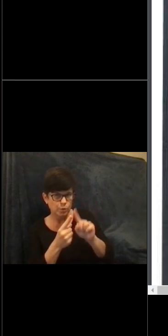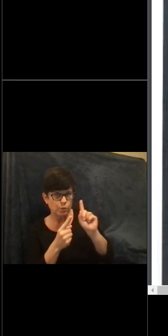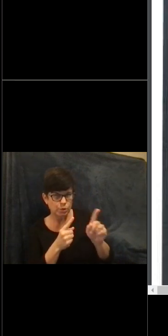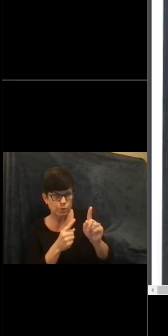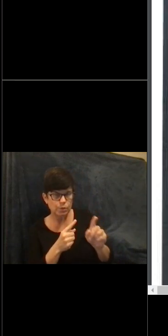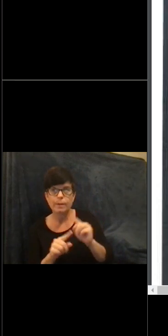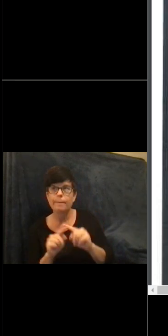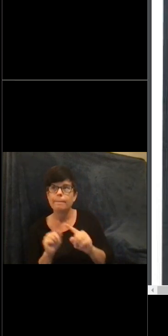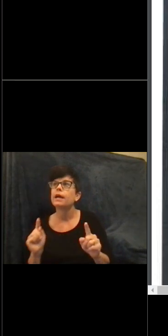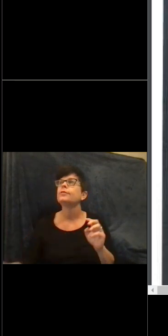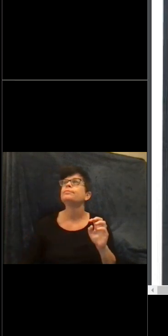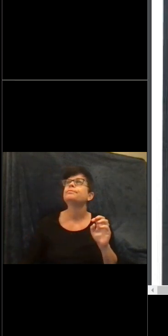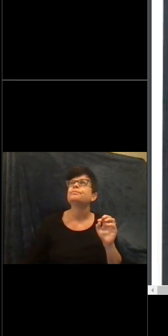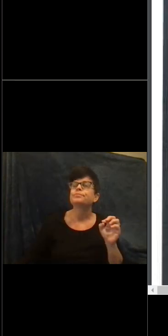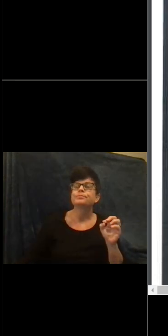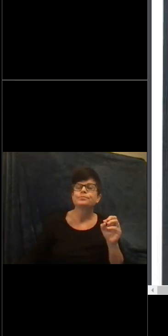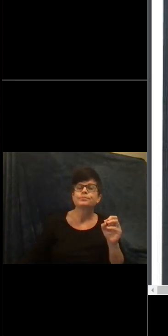you know,